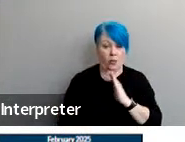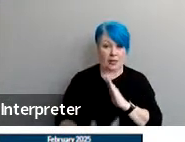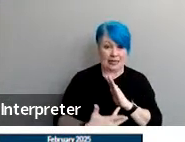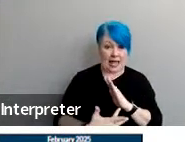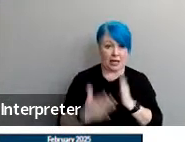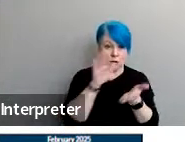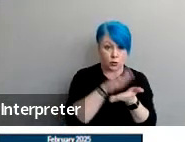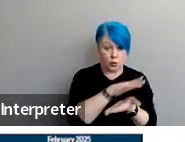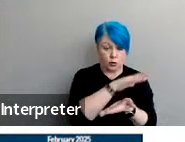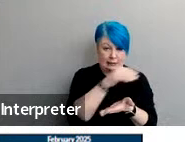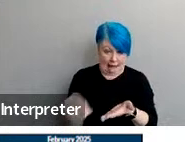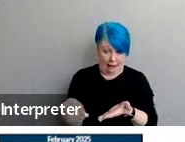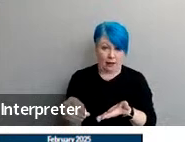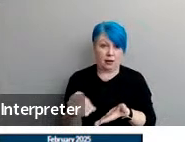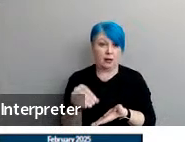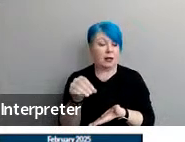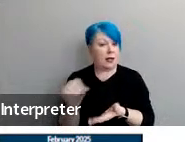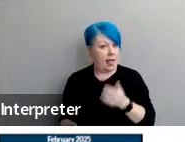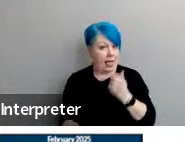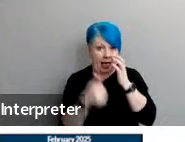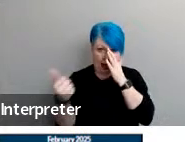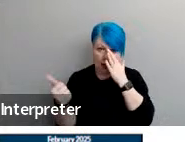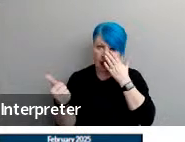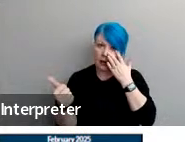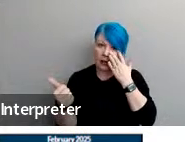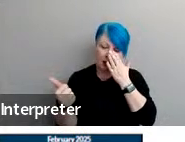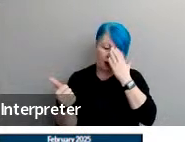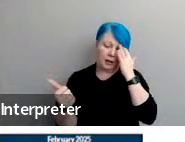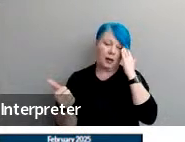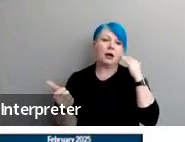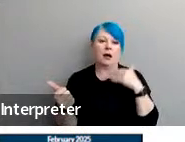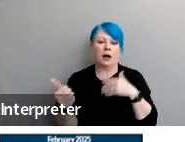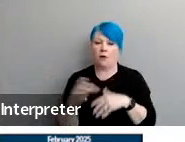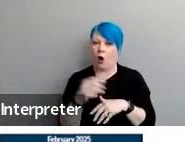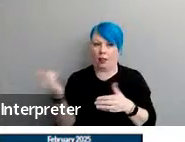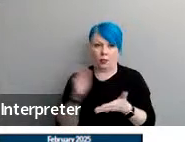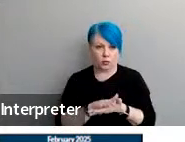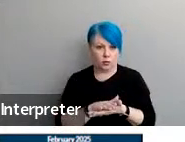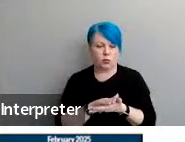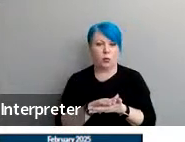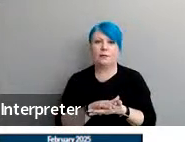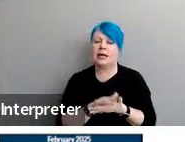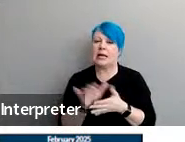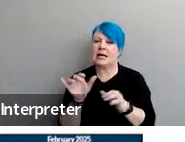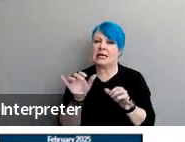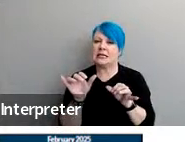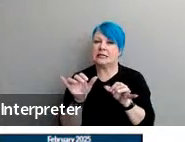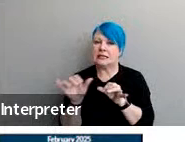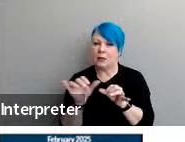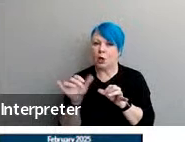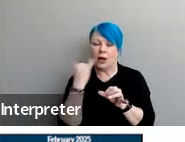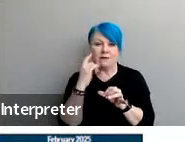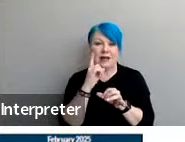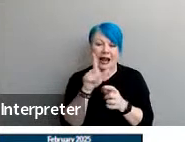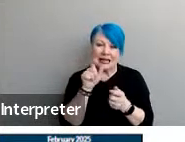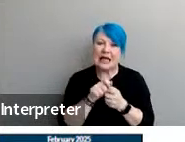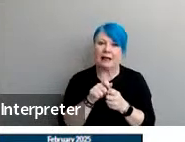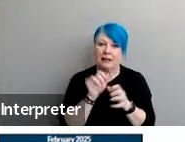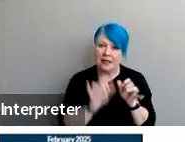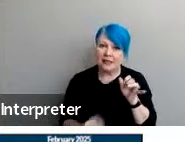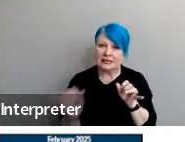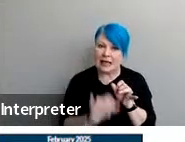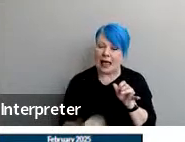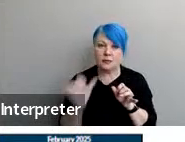schools and vice versa for any of our breaks will be similar, if not the same, days, so students aren't missing out on any activities